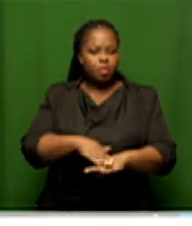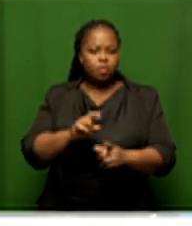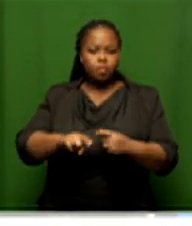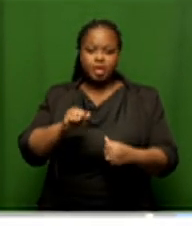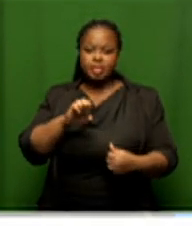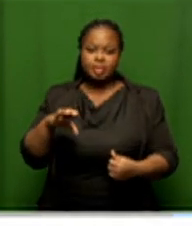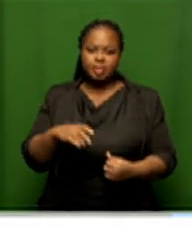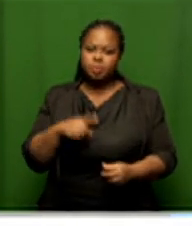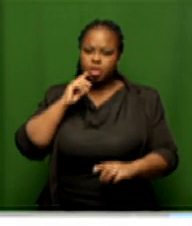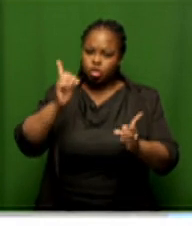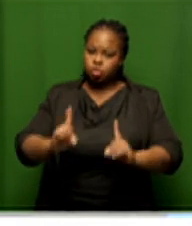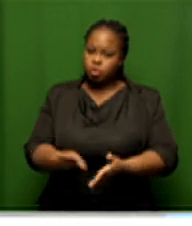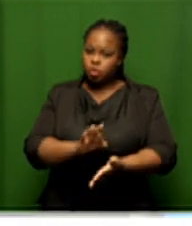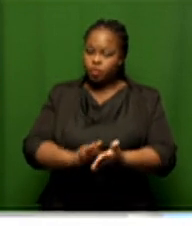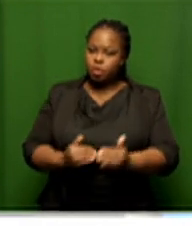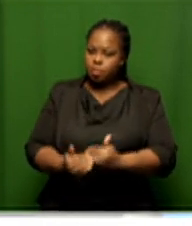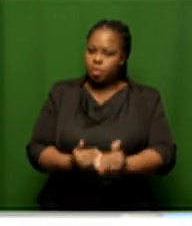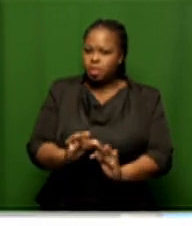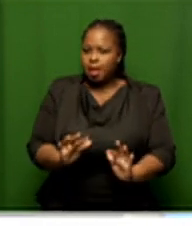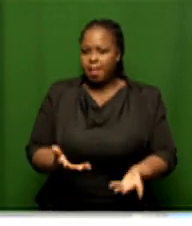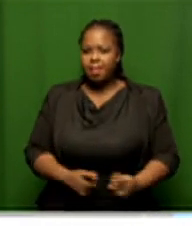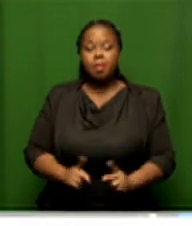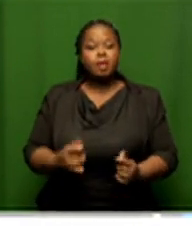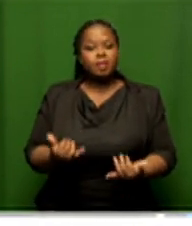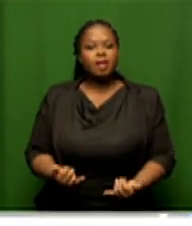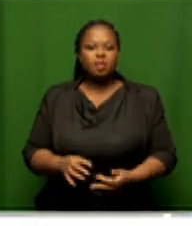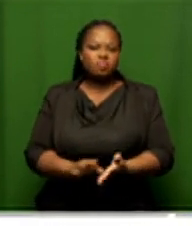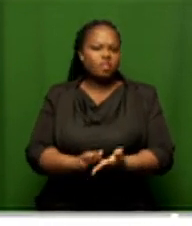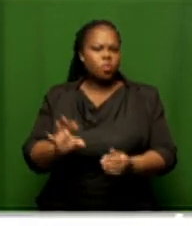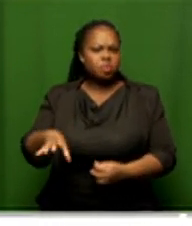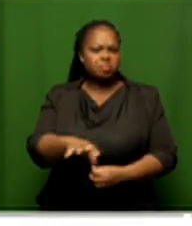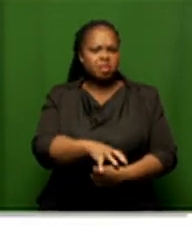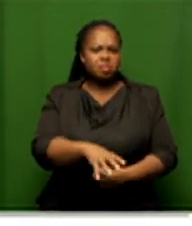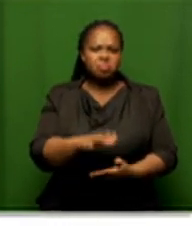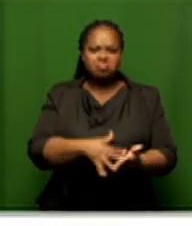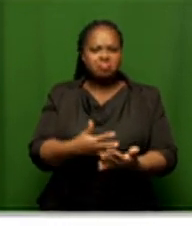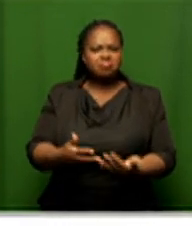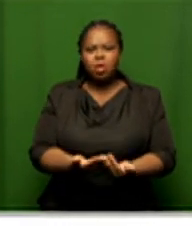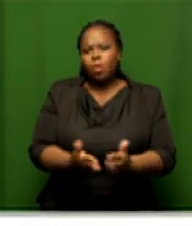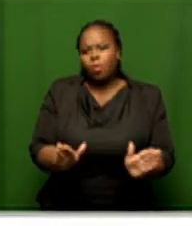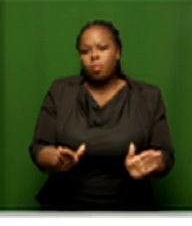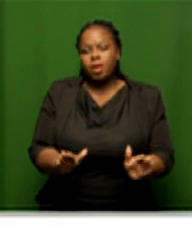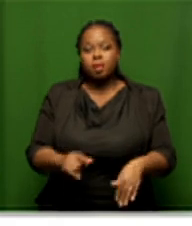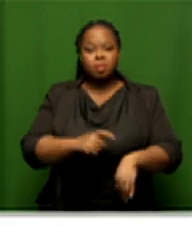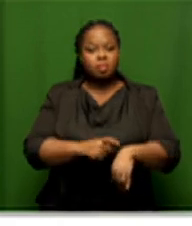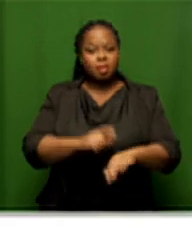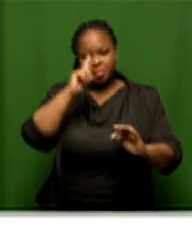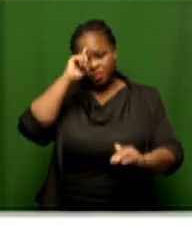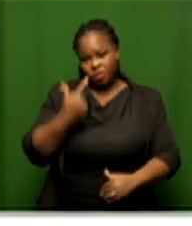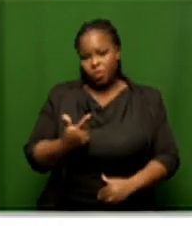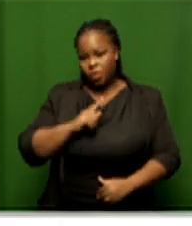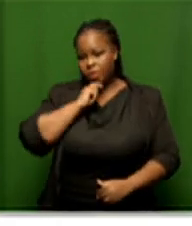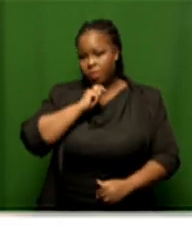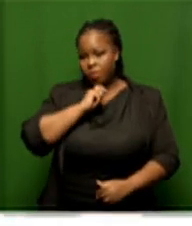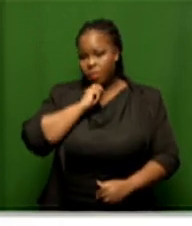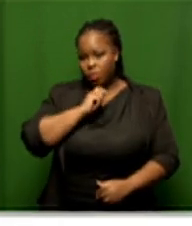IEC in terms of how the special voting process went. But in terms of all our voting stations, they are scheduled to all open at 7 a.m.